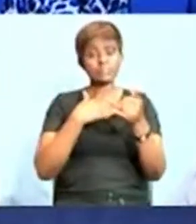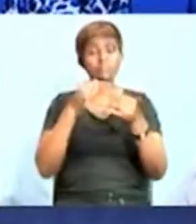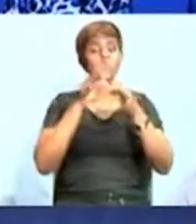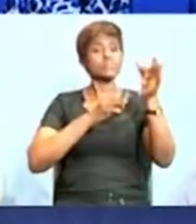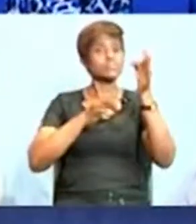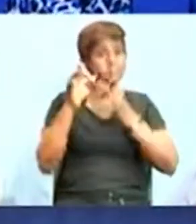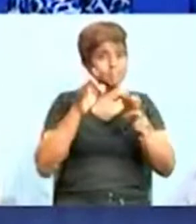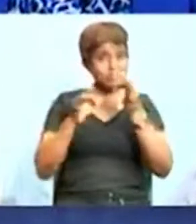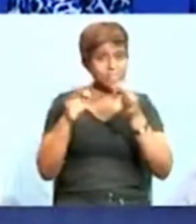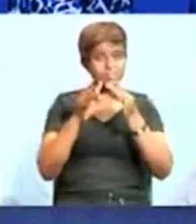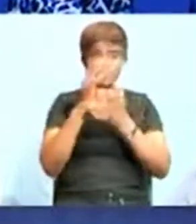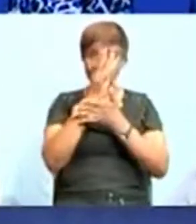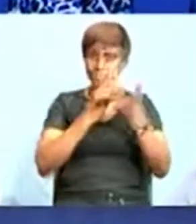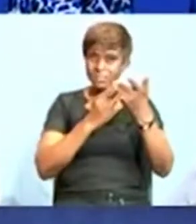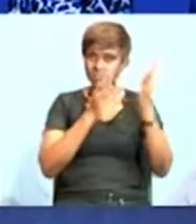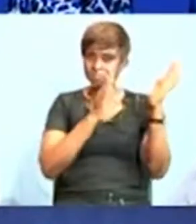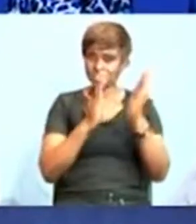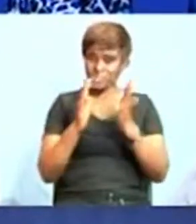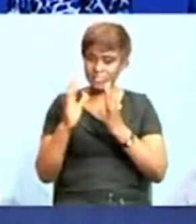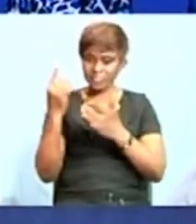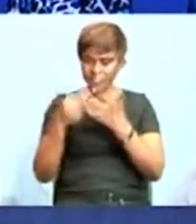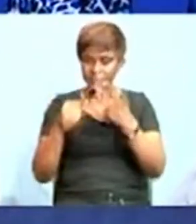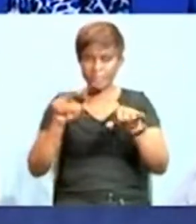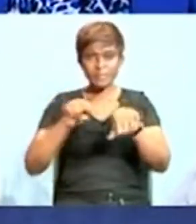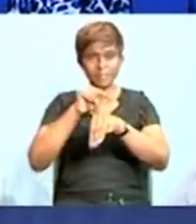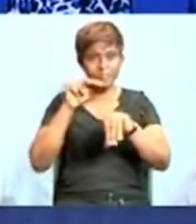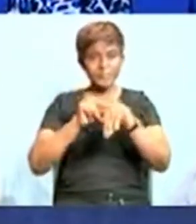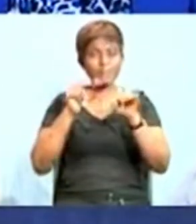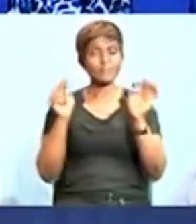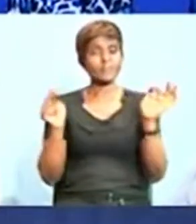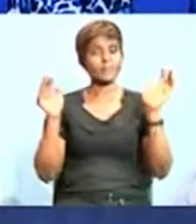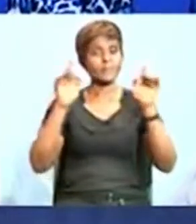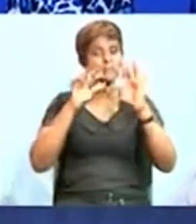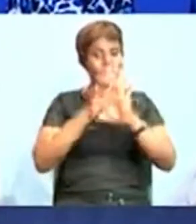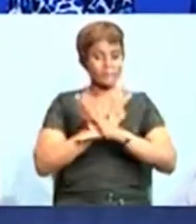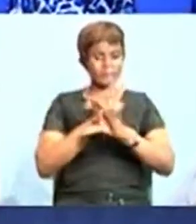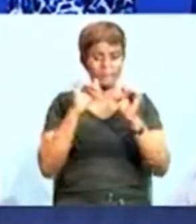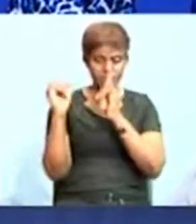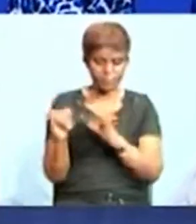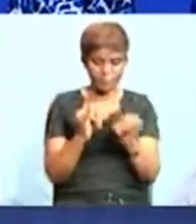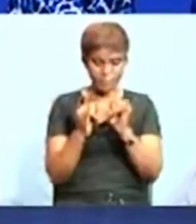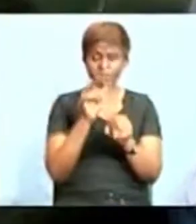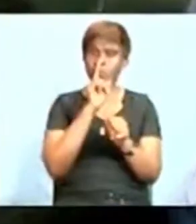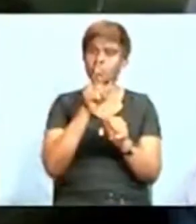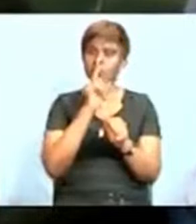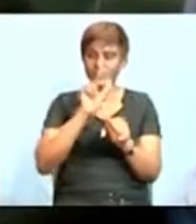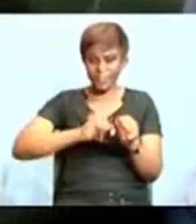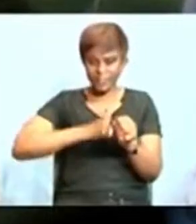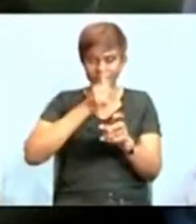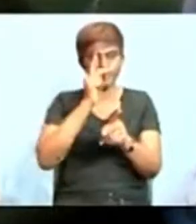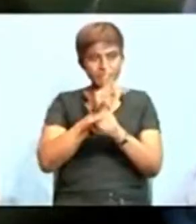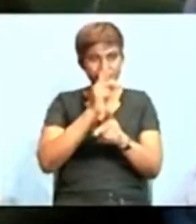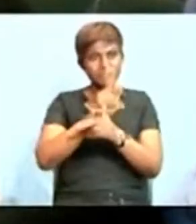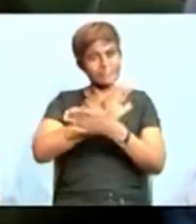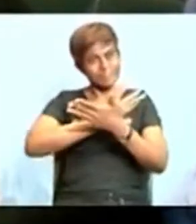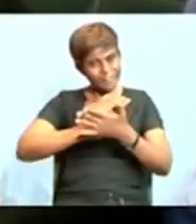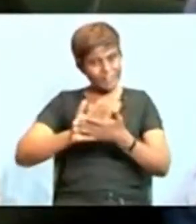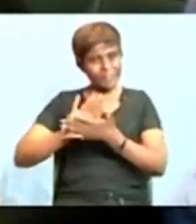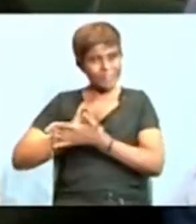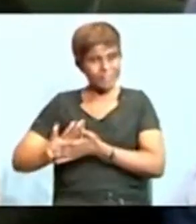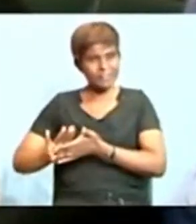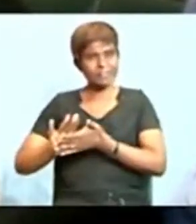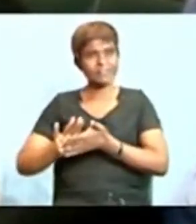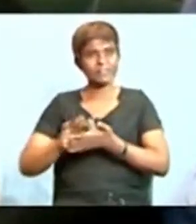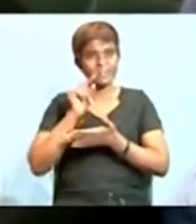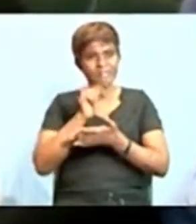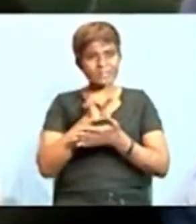highlight some of the measures that the National Assembly of Zambia will implement to ensure that we maintain cleanliness of